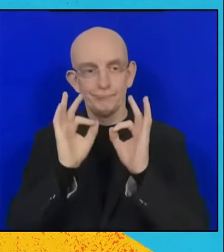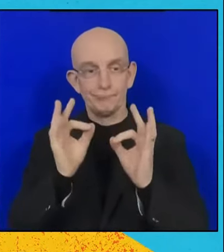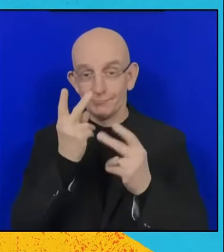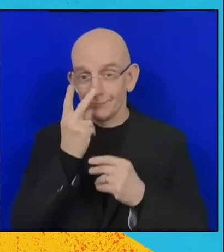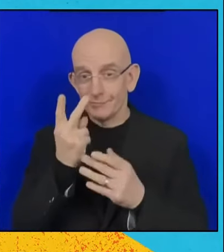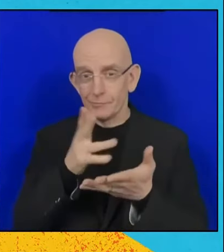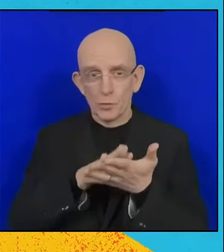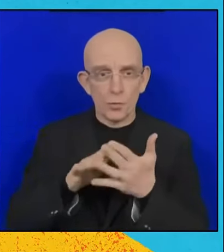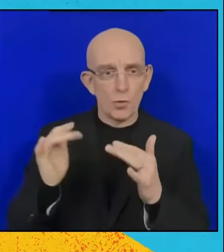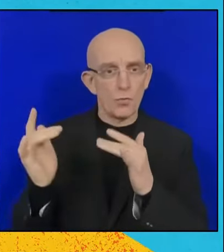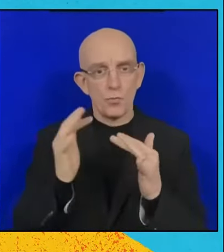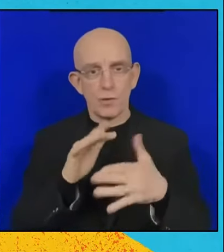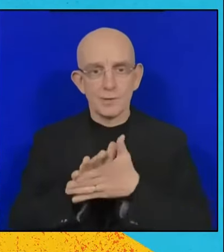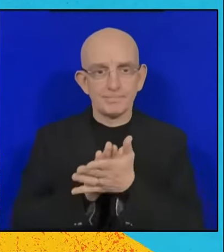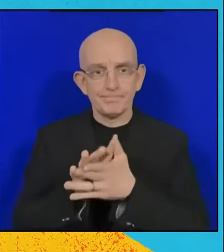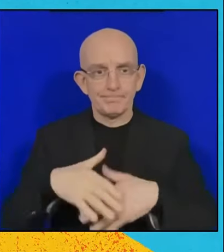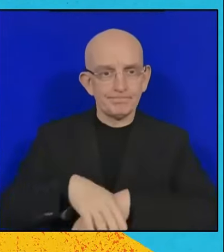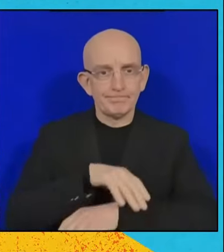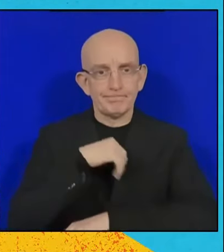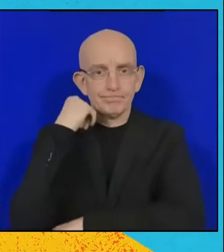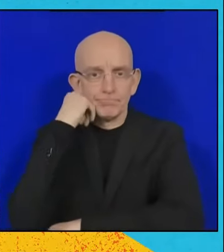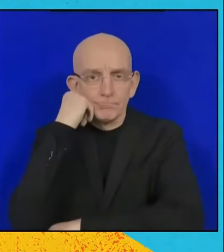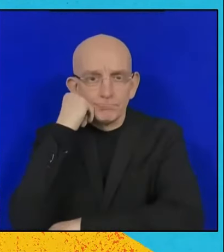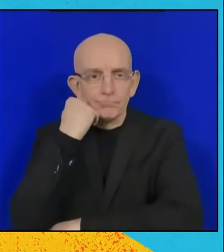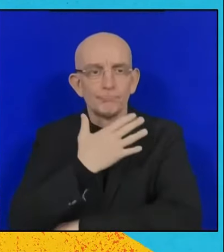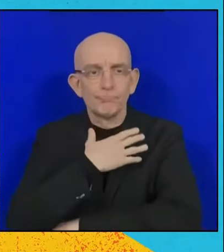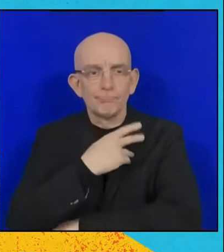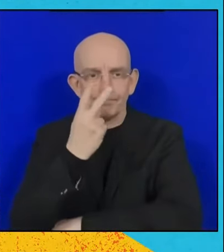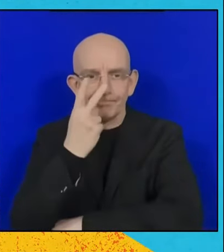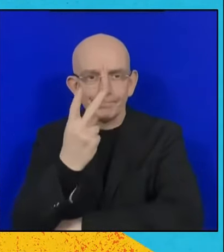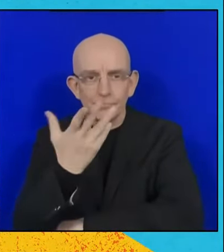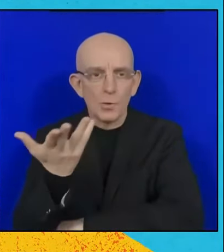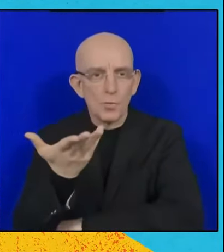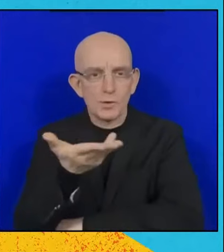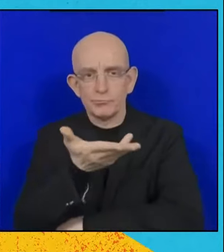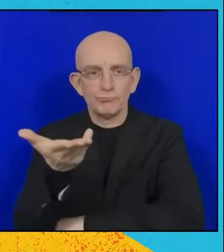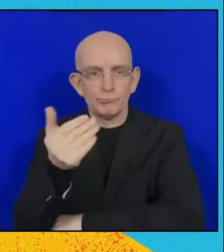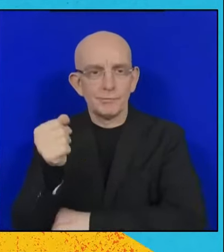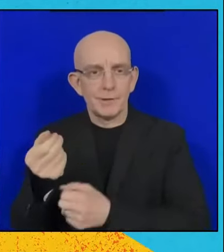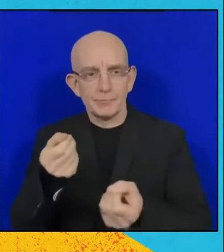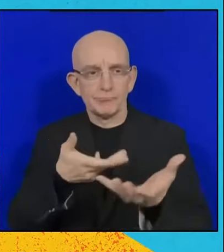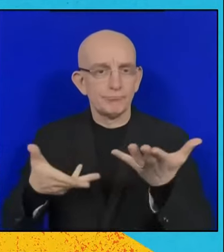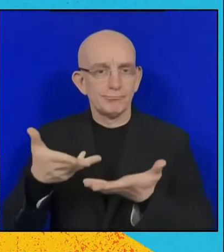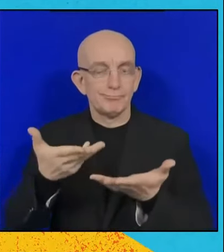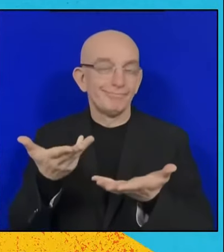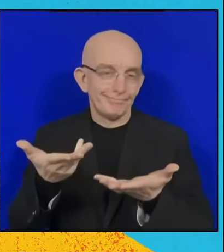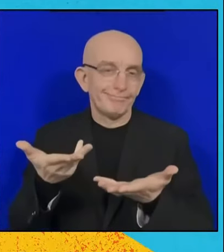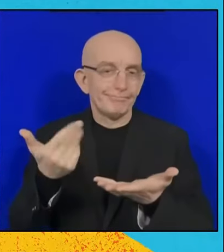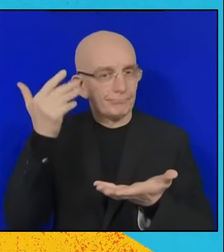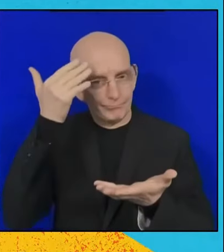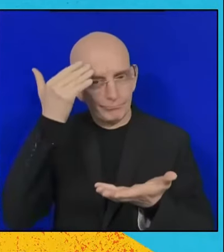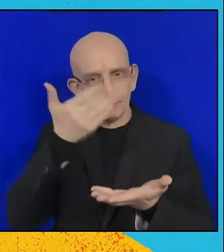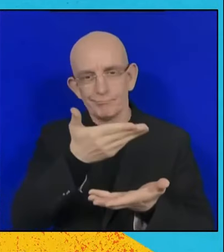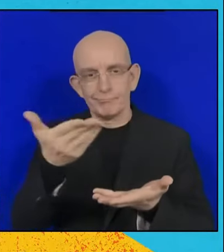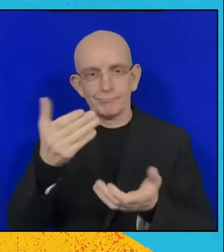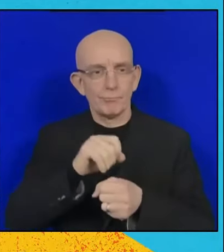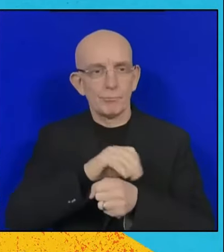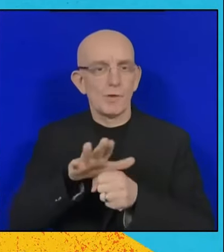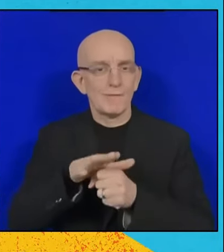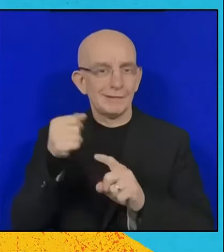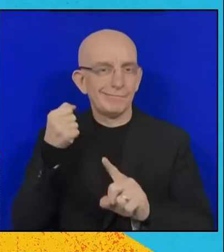The COVID-19 pandemic may have impacted our in-person meetings, but not the determination of all of